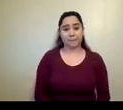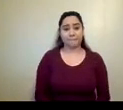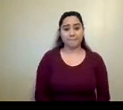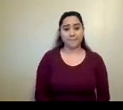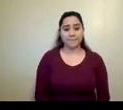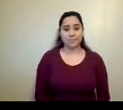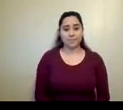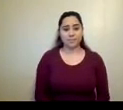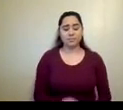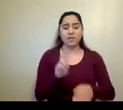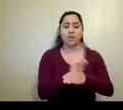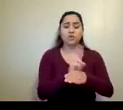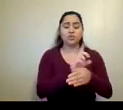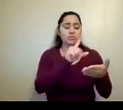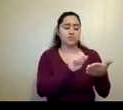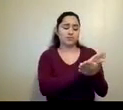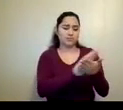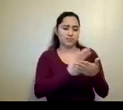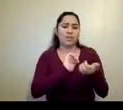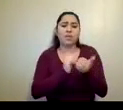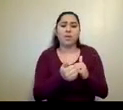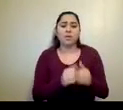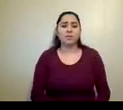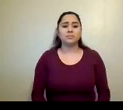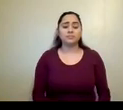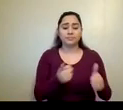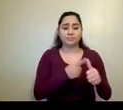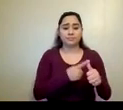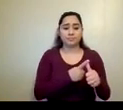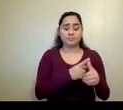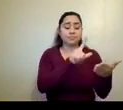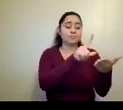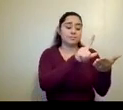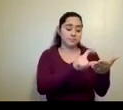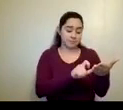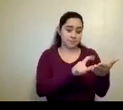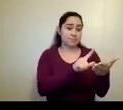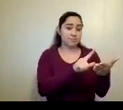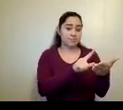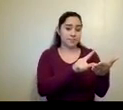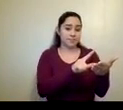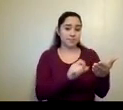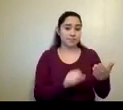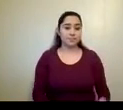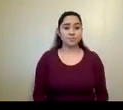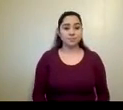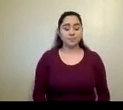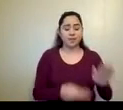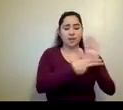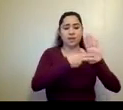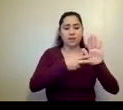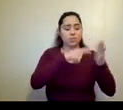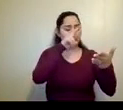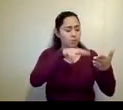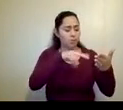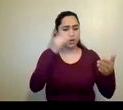How to use hand sanitizer. First, you would apply the gel product to the palm of one hand and then read the label to